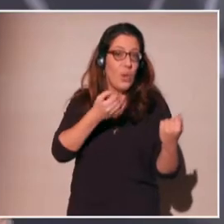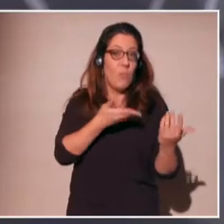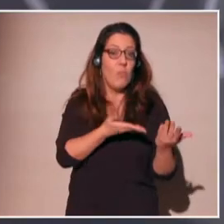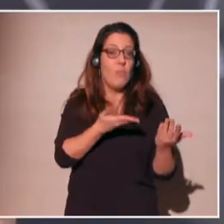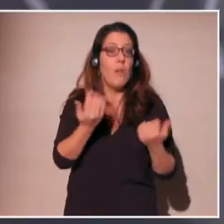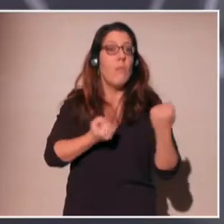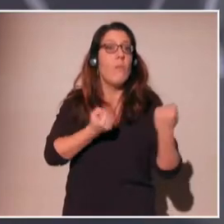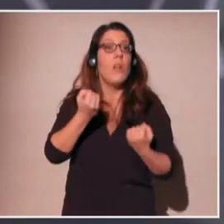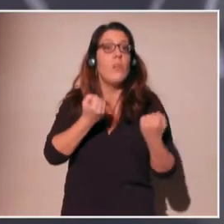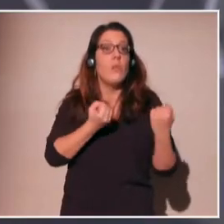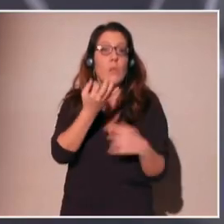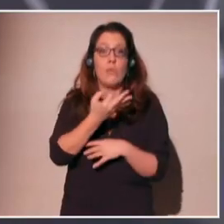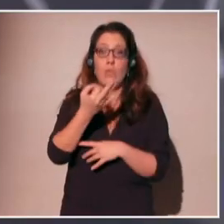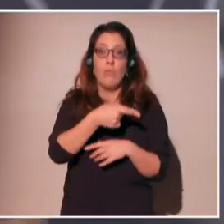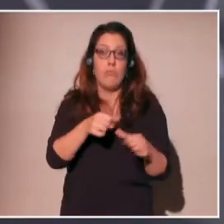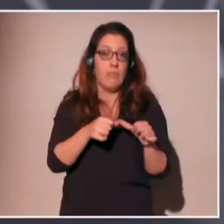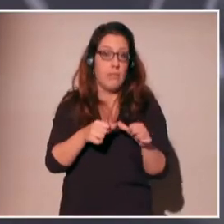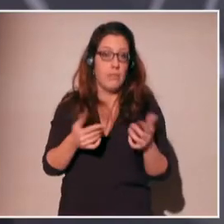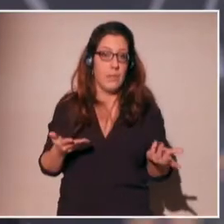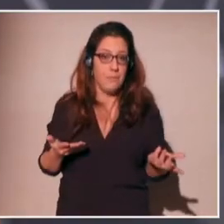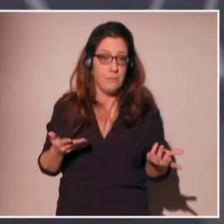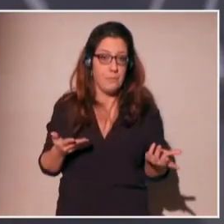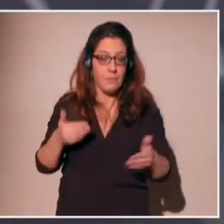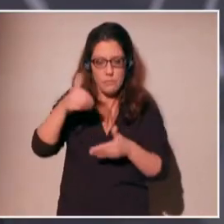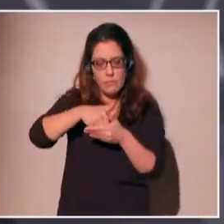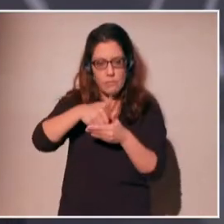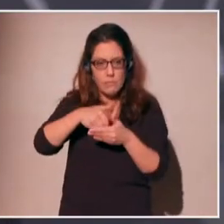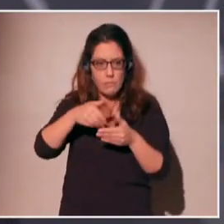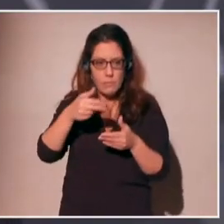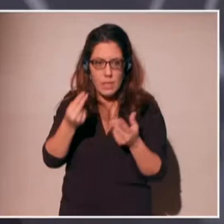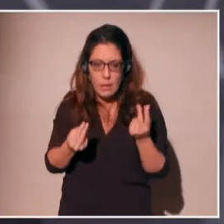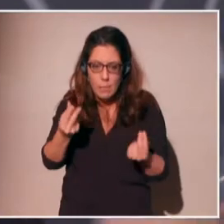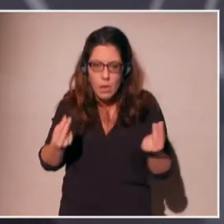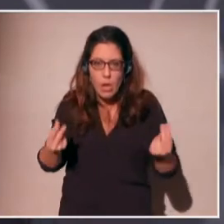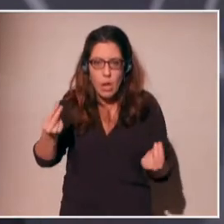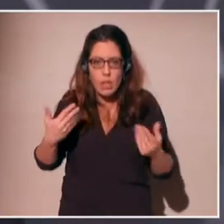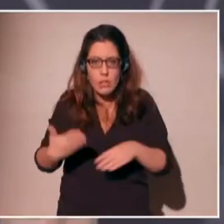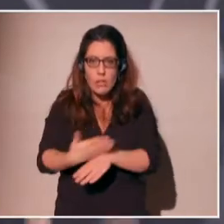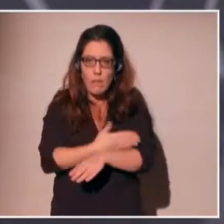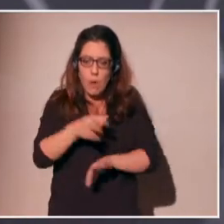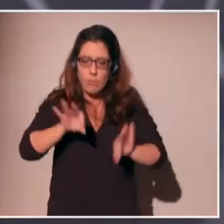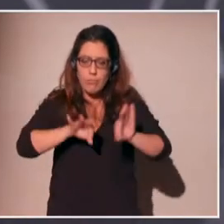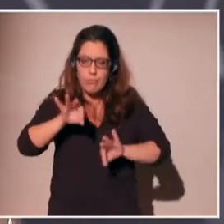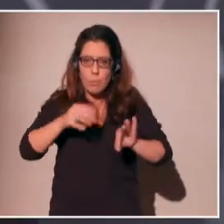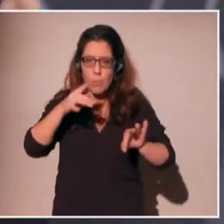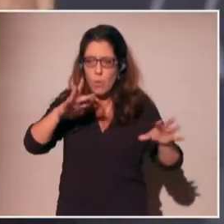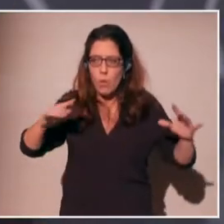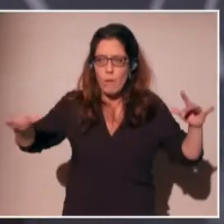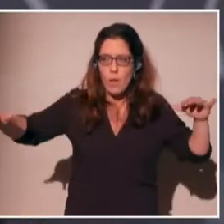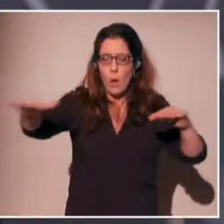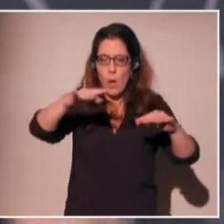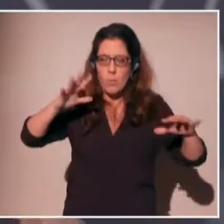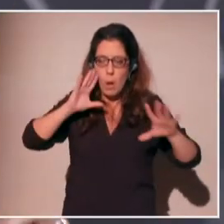car uses modern sensors to sense the environment, the behaviors of other cars, pedestrians, and